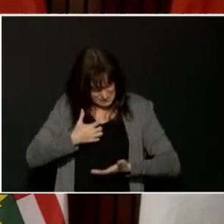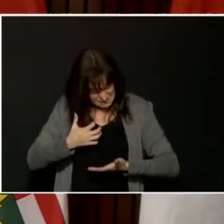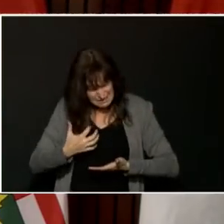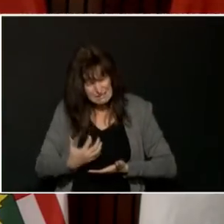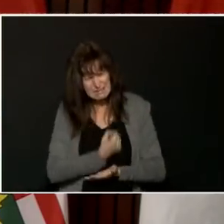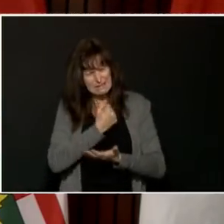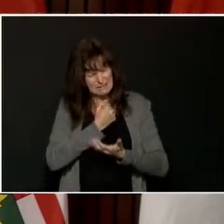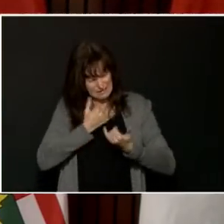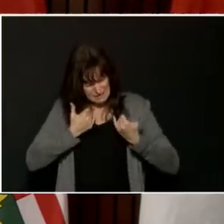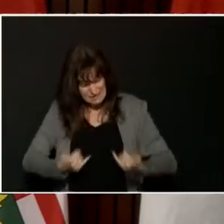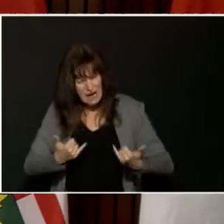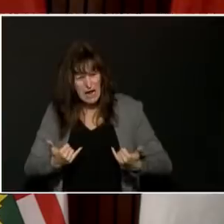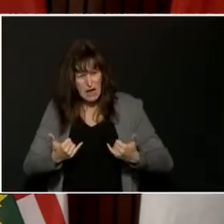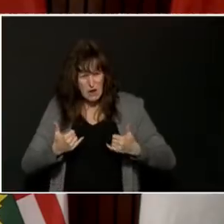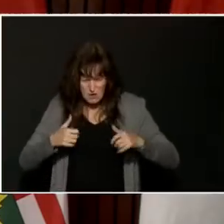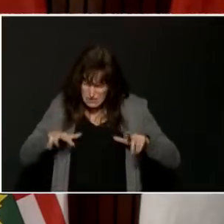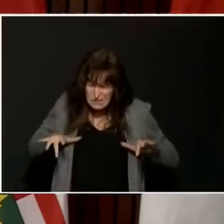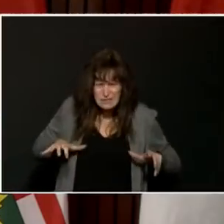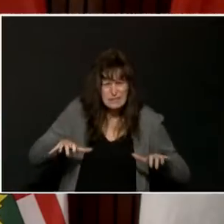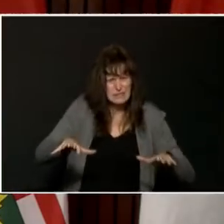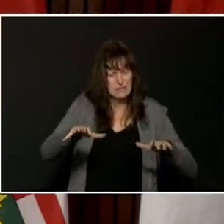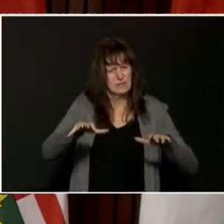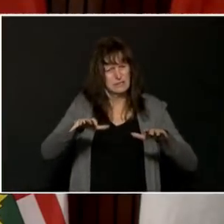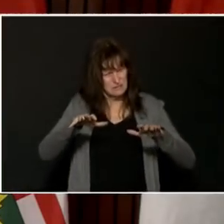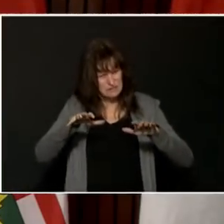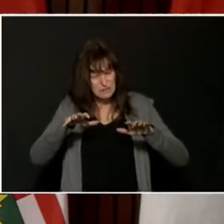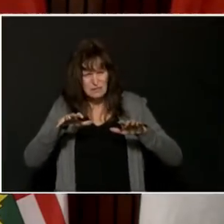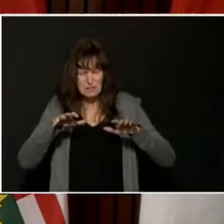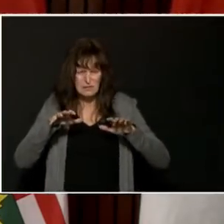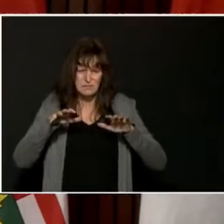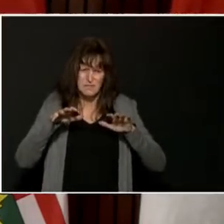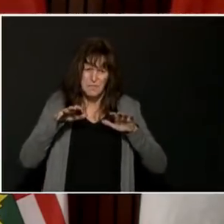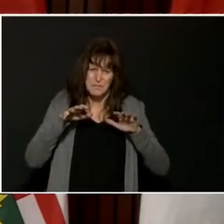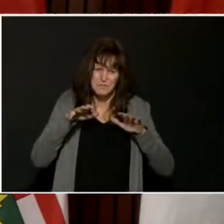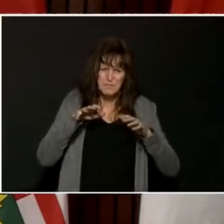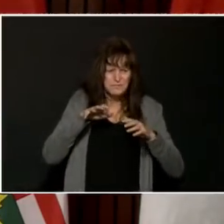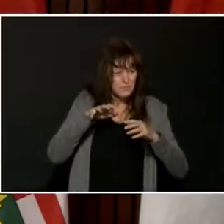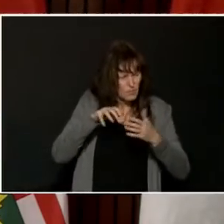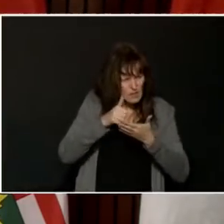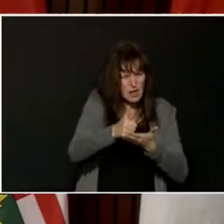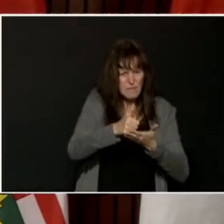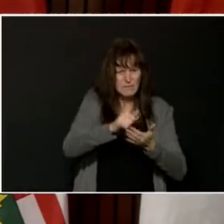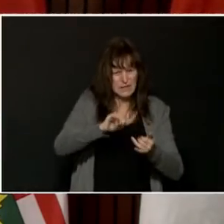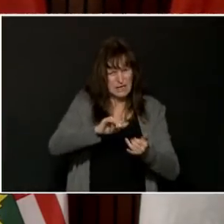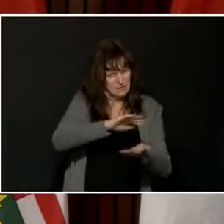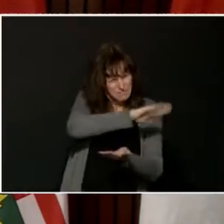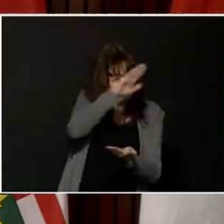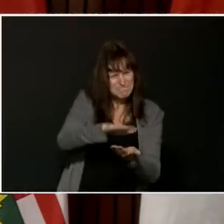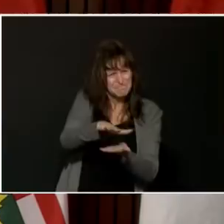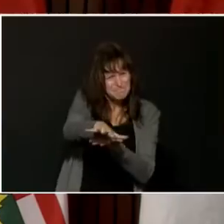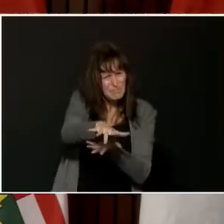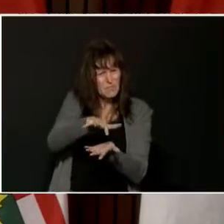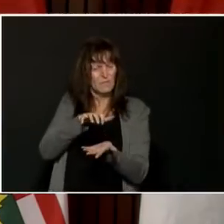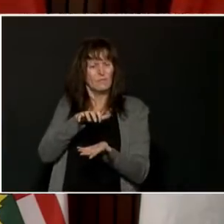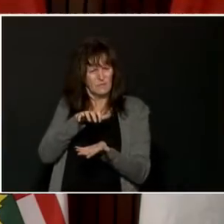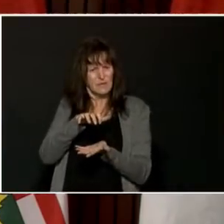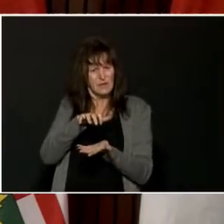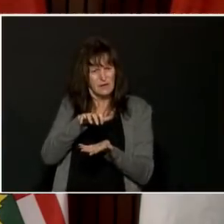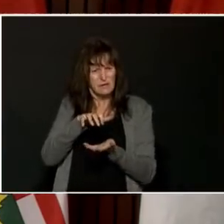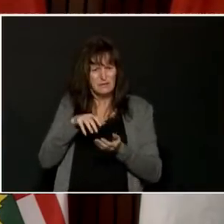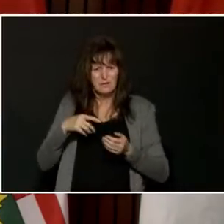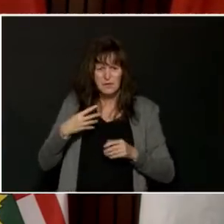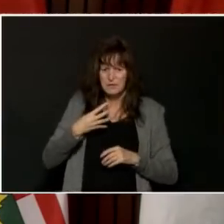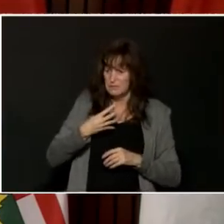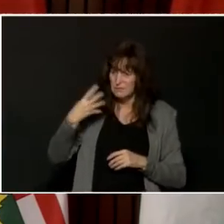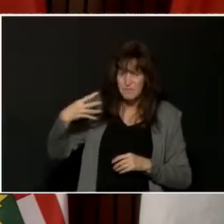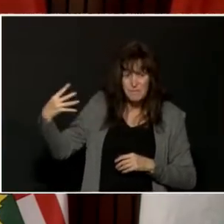a very, very, very significant hit on the health of Ontarians and on the healthcare system. And it could be,